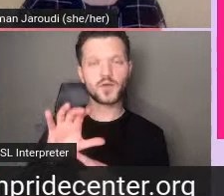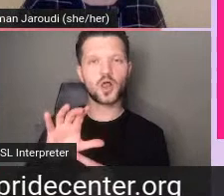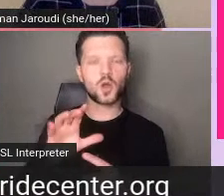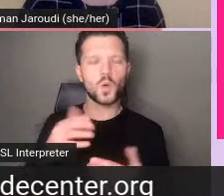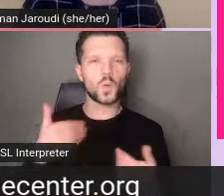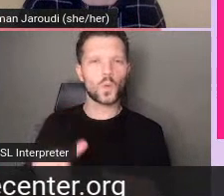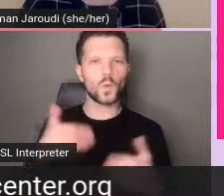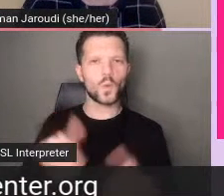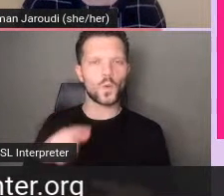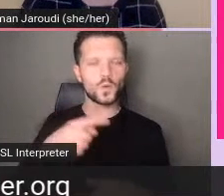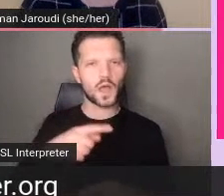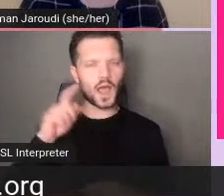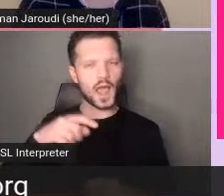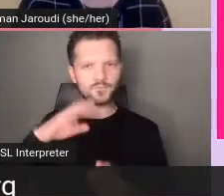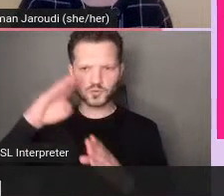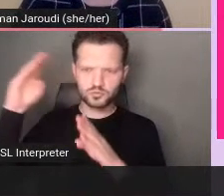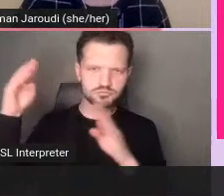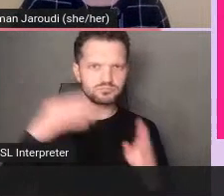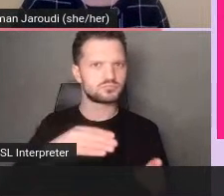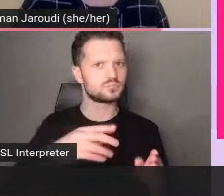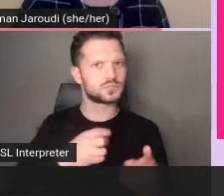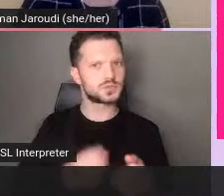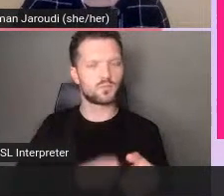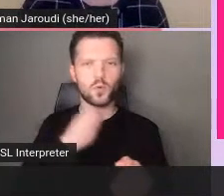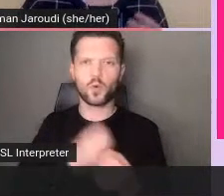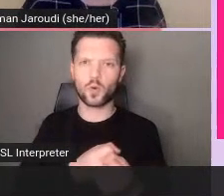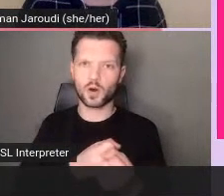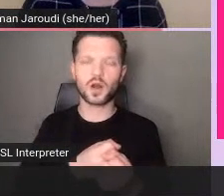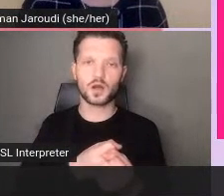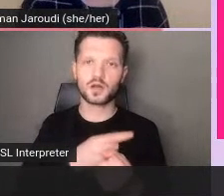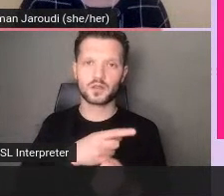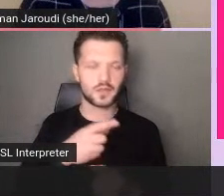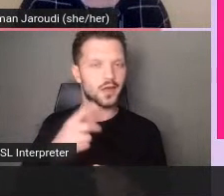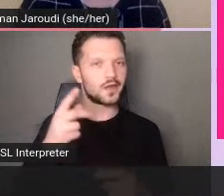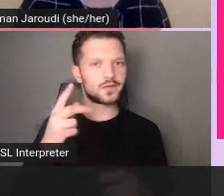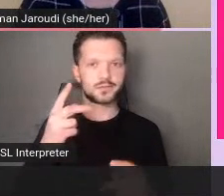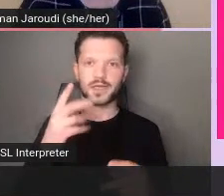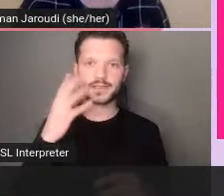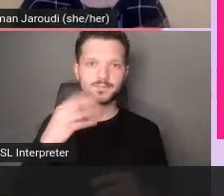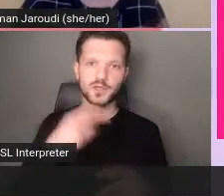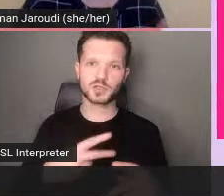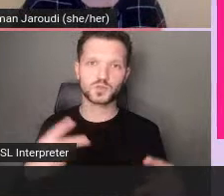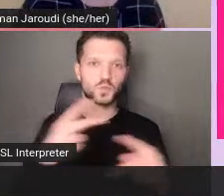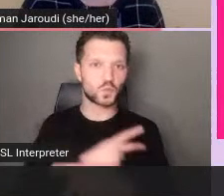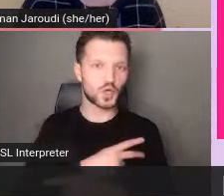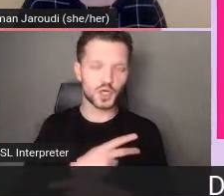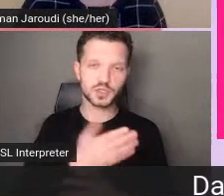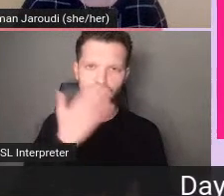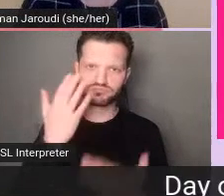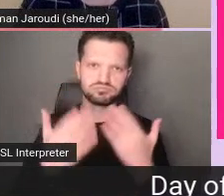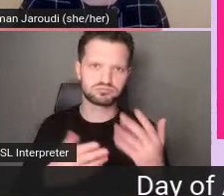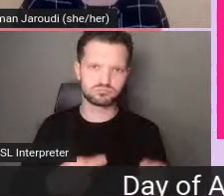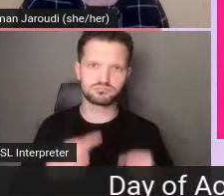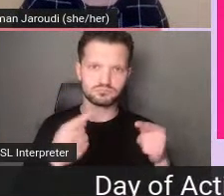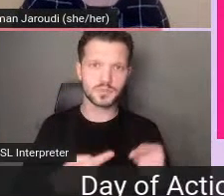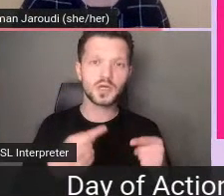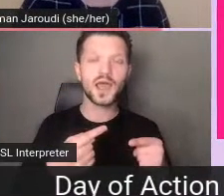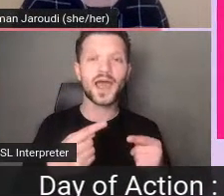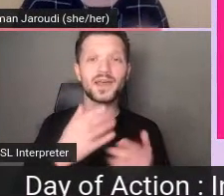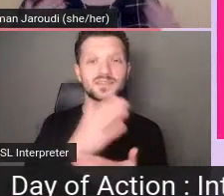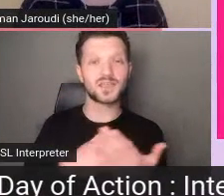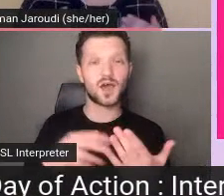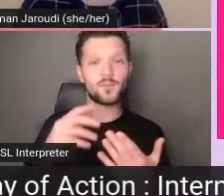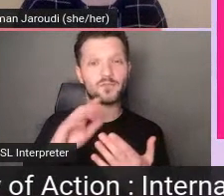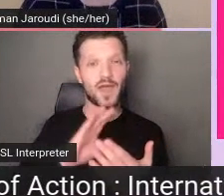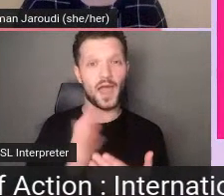to actively and materially support them. And some of the advocacy strategies that our friends at Planned Parenthood are going to go over today can certainly